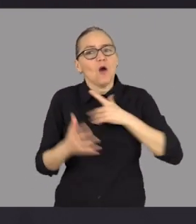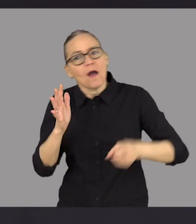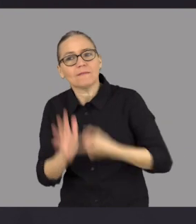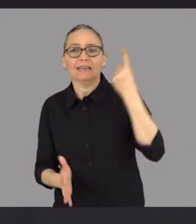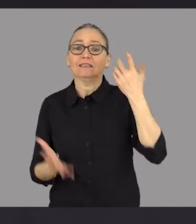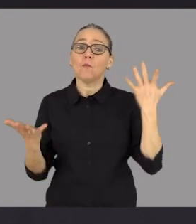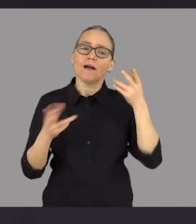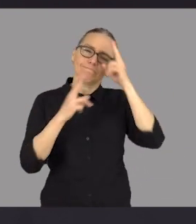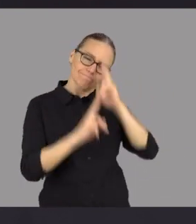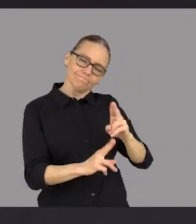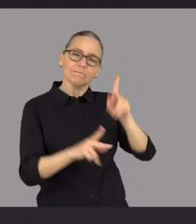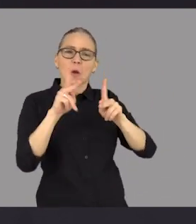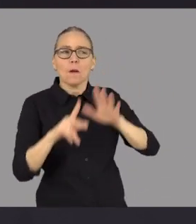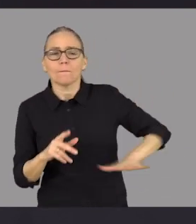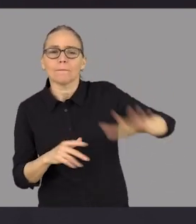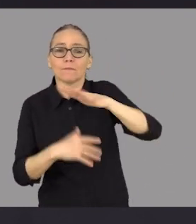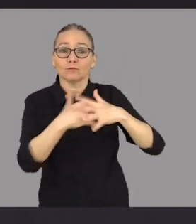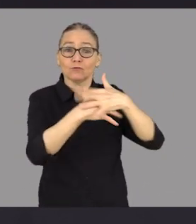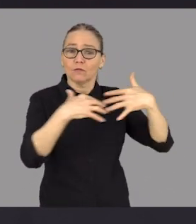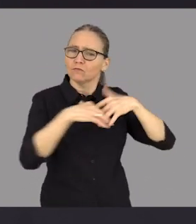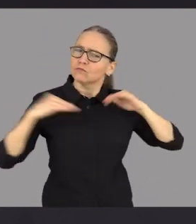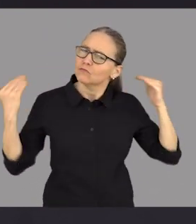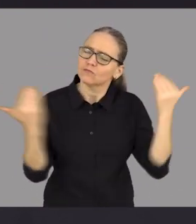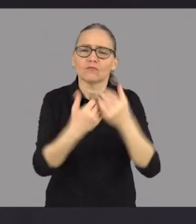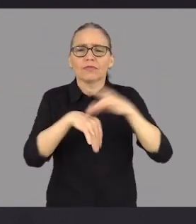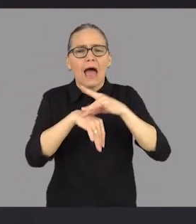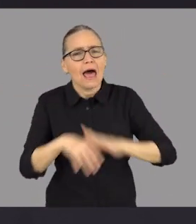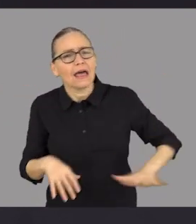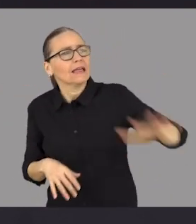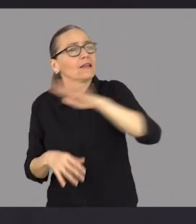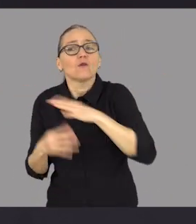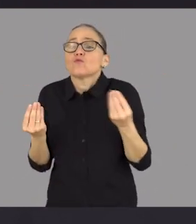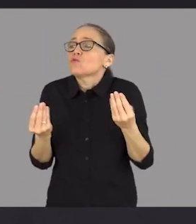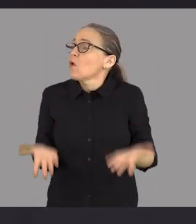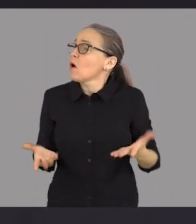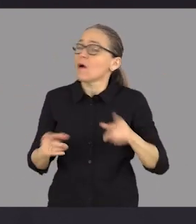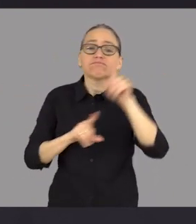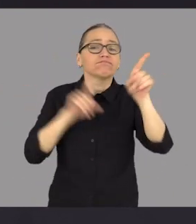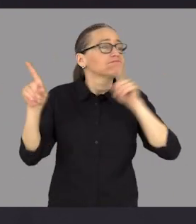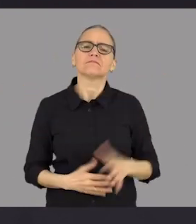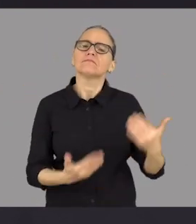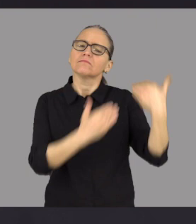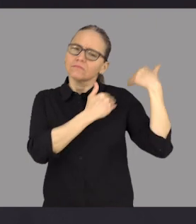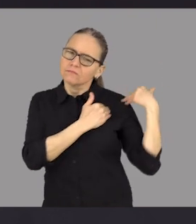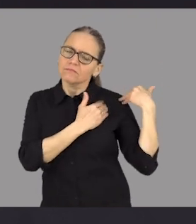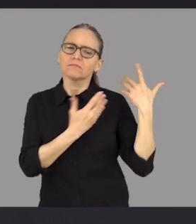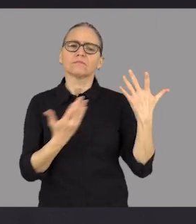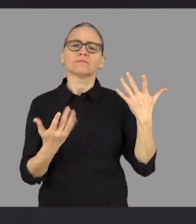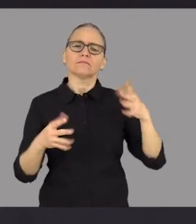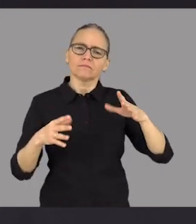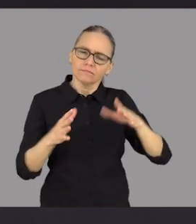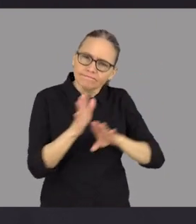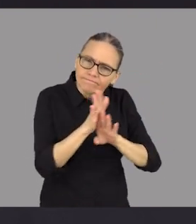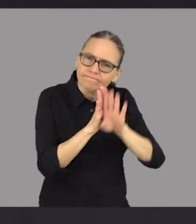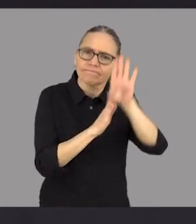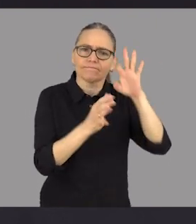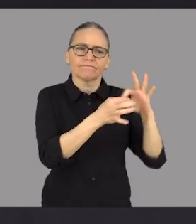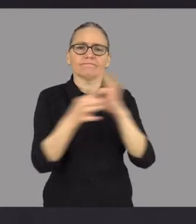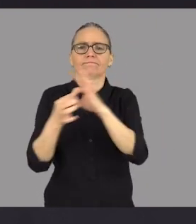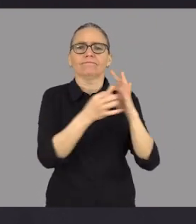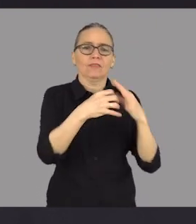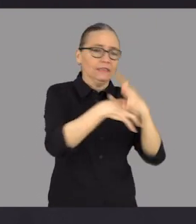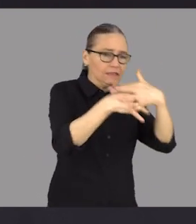for today. I would like to begin by acknowledging the Indigenous peoples of all the lands that we're on